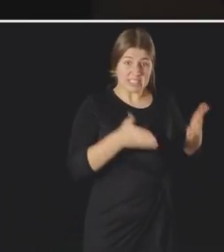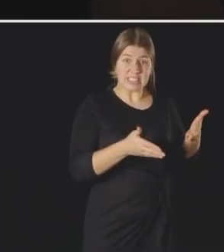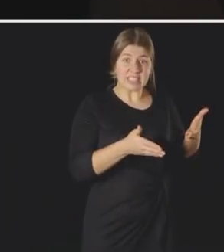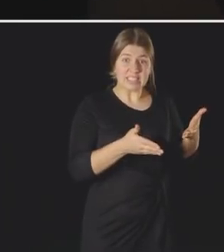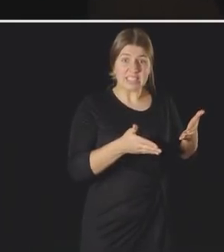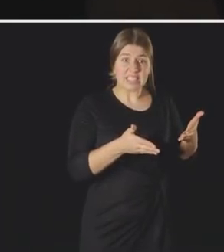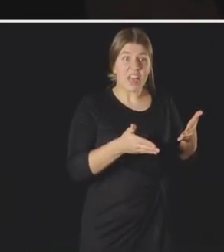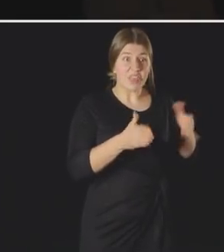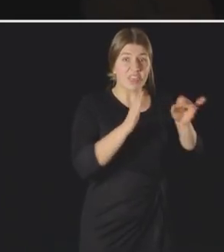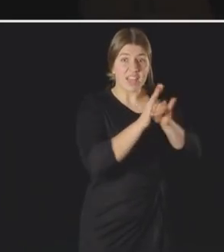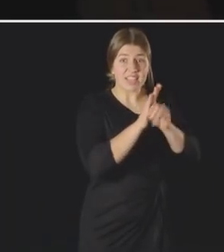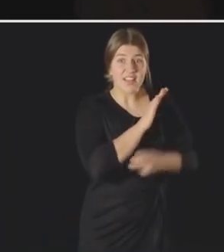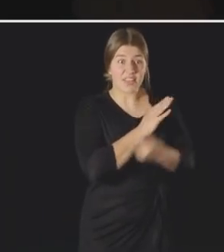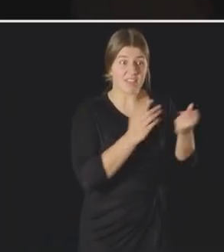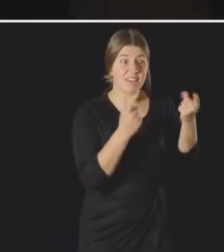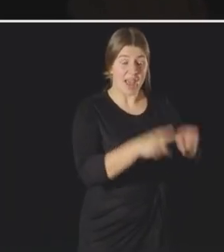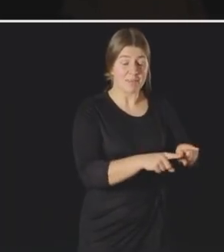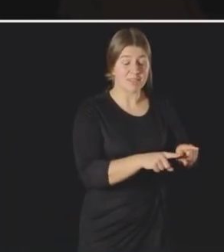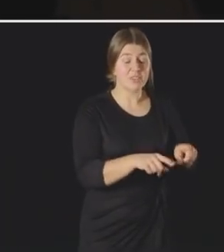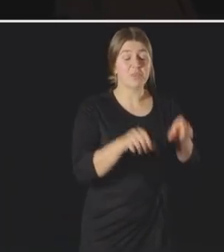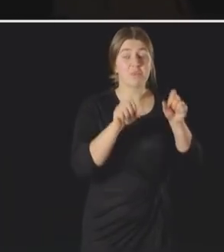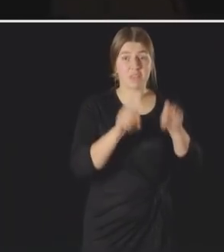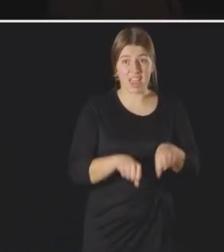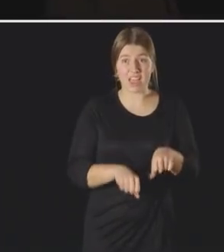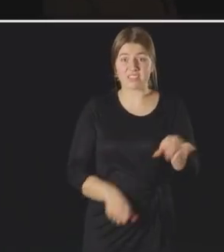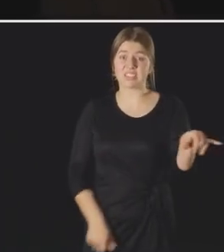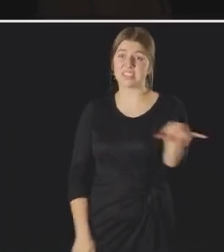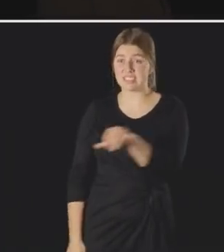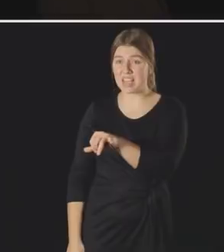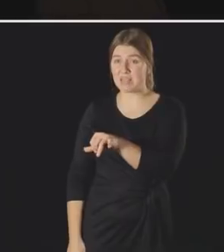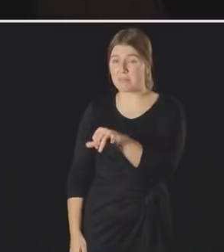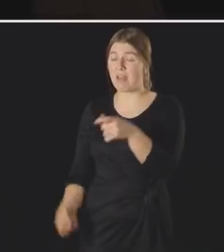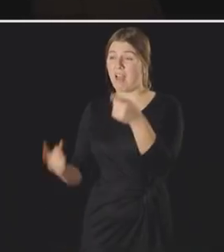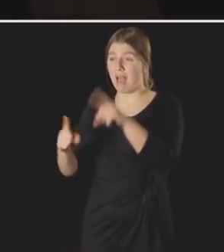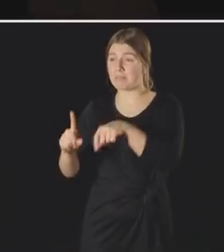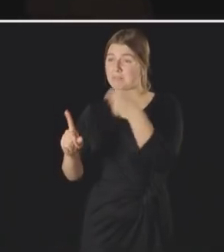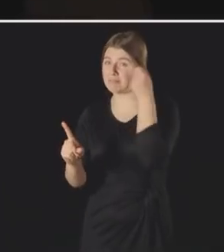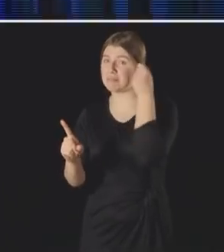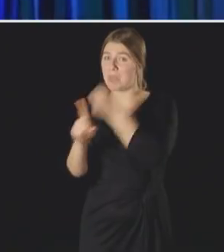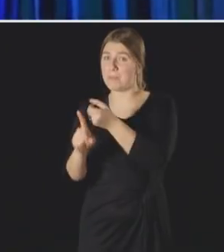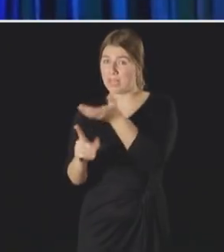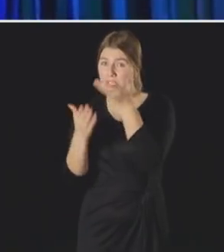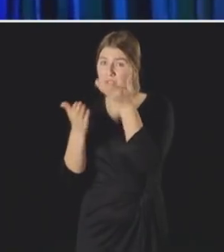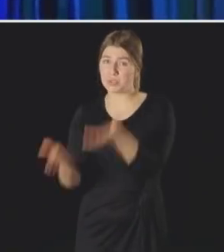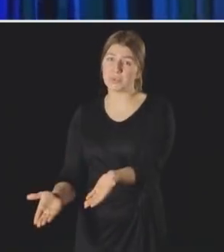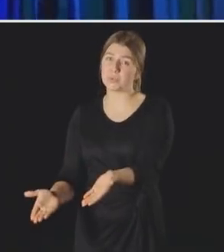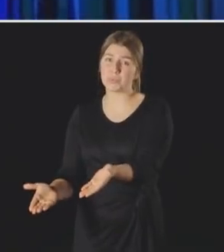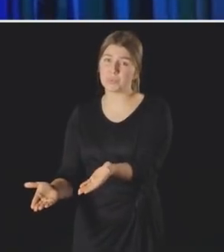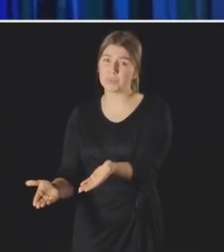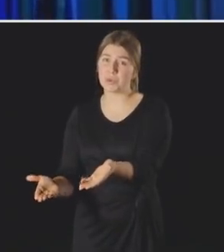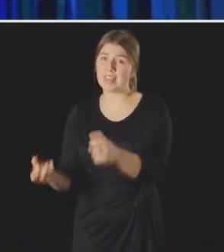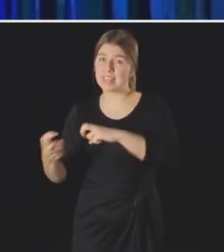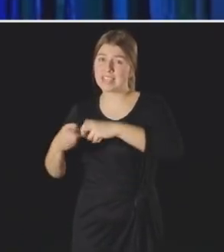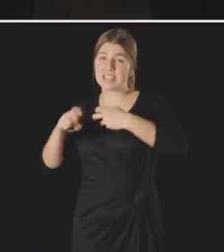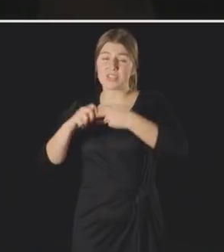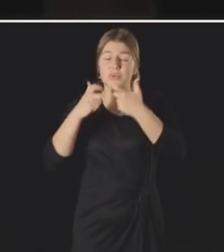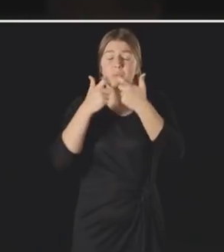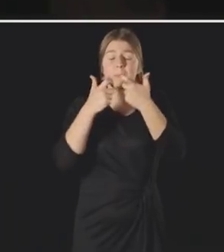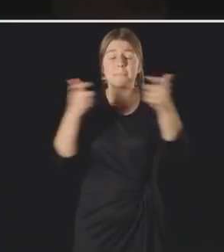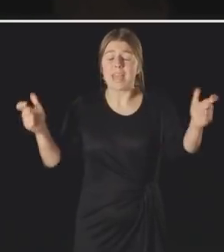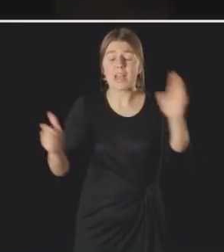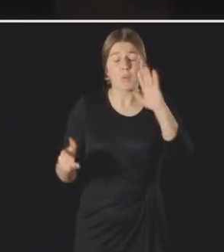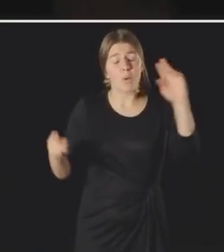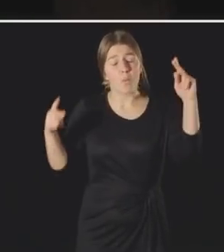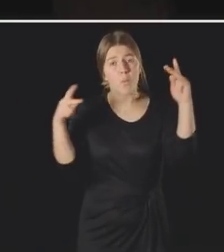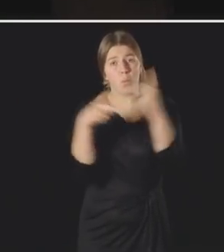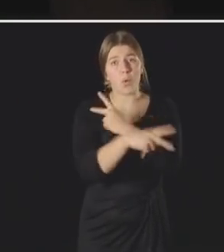AlterX and whatever tomorrow's data breach is only the tip of the iceberg. The problem is just getting worse.